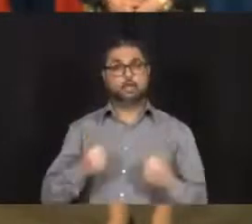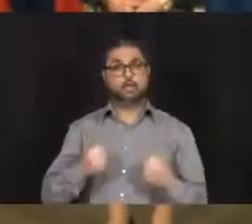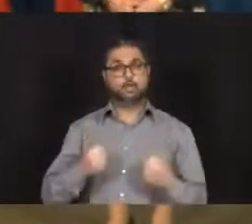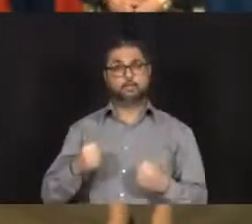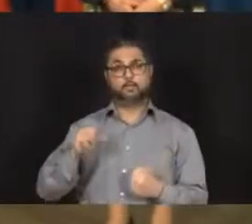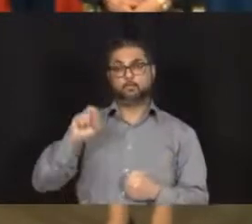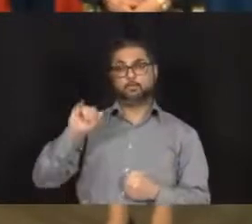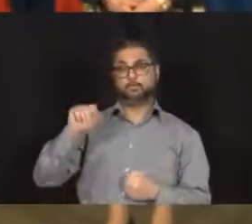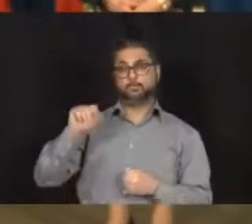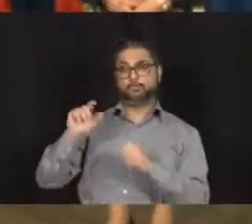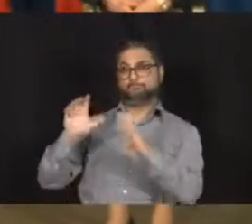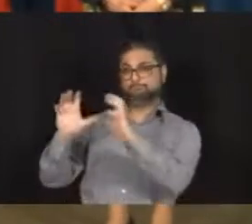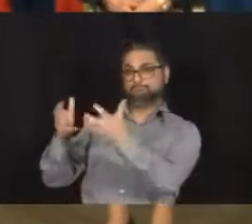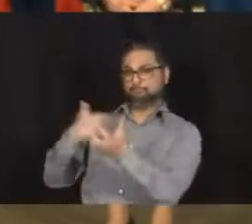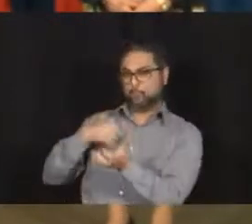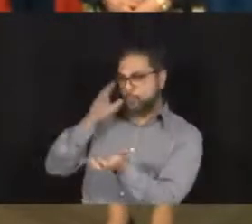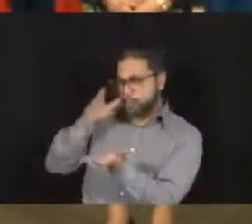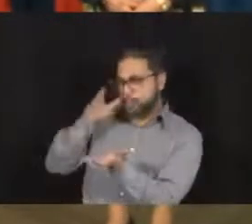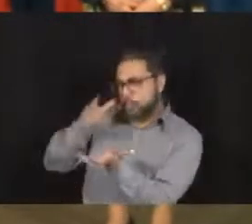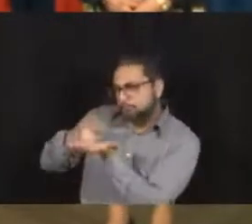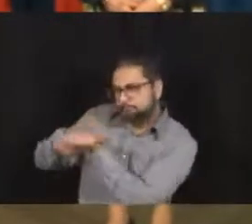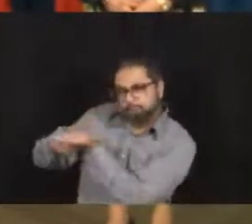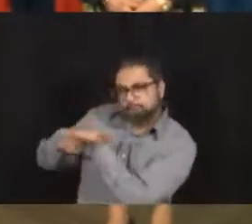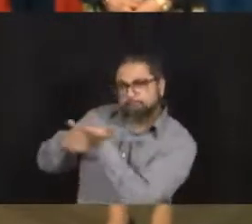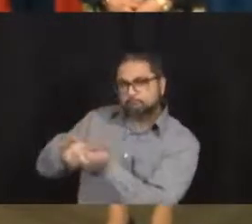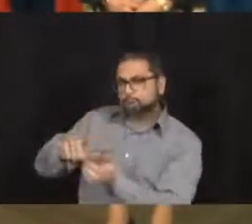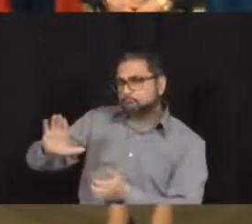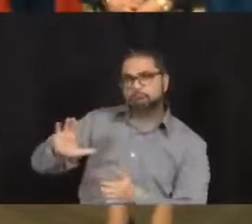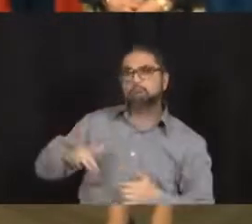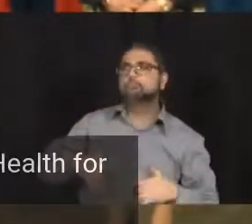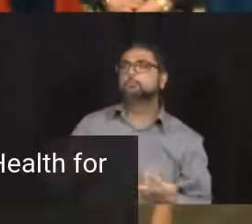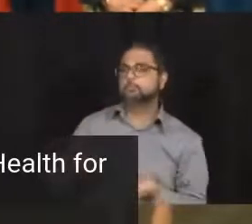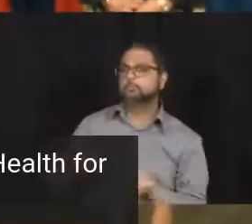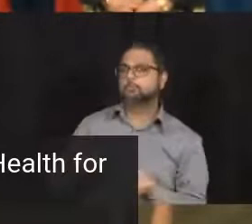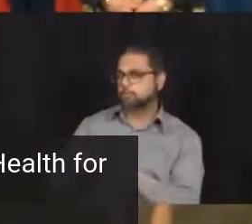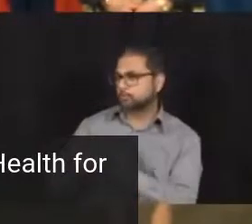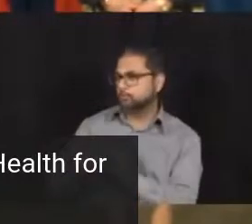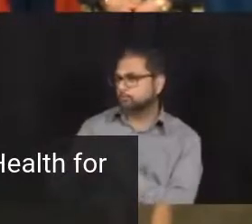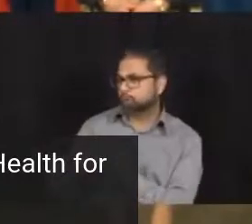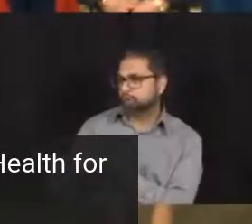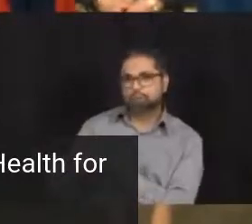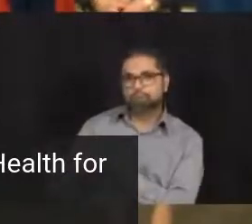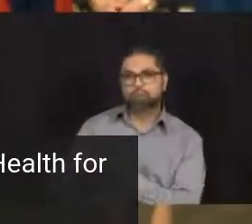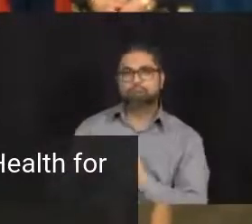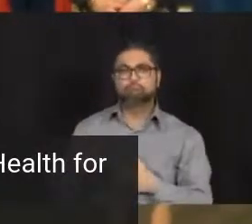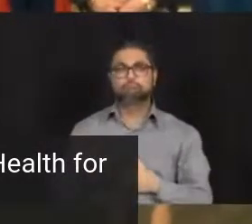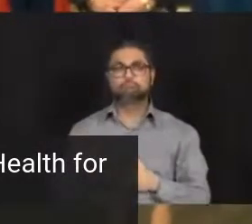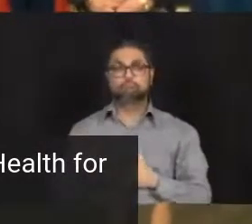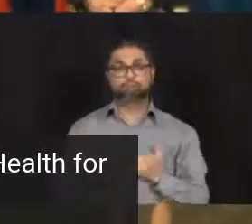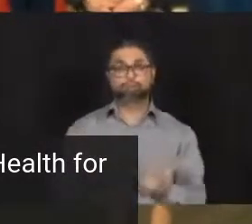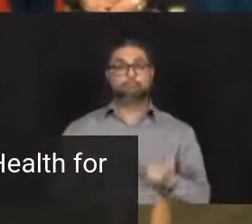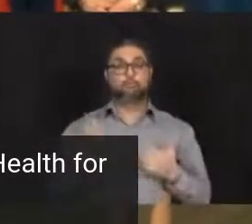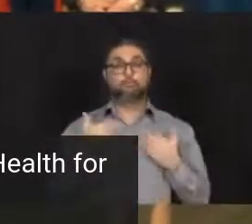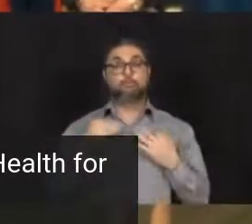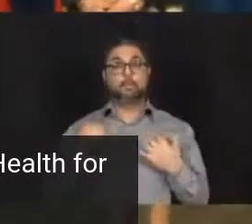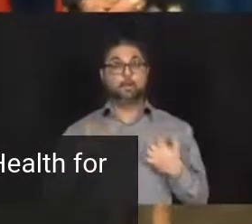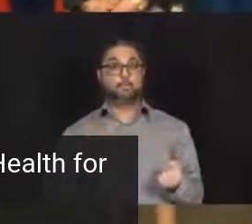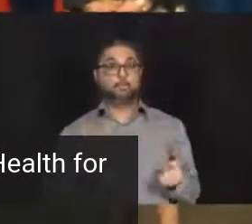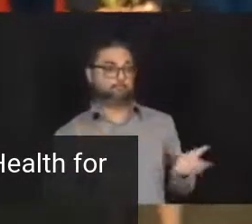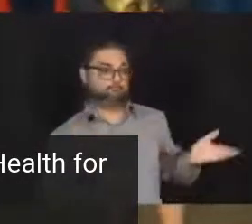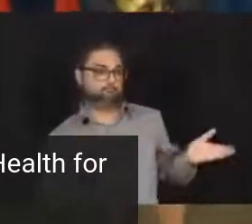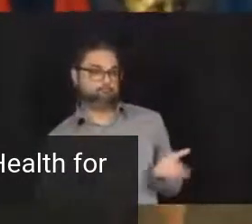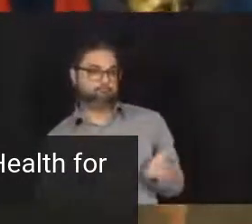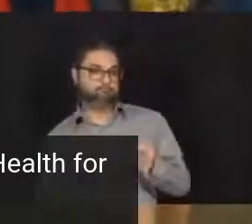exact same question. But maybe I'll pass this over to the Minister of Health, and she can give you an explanation on